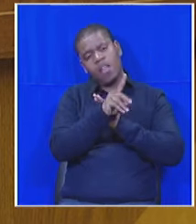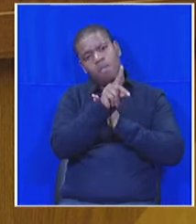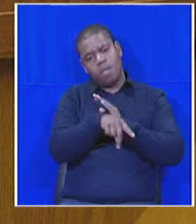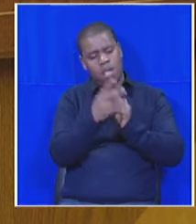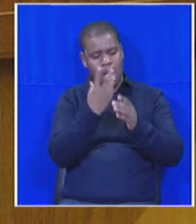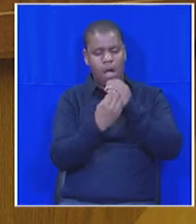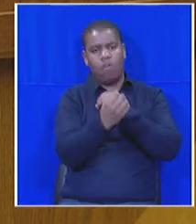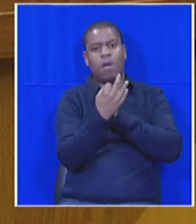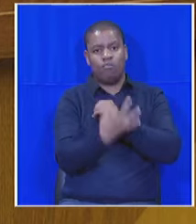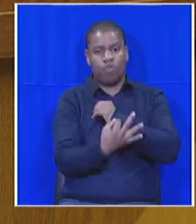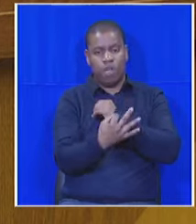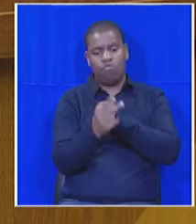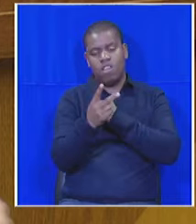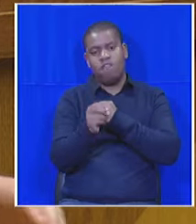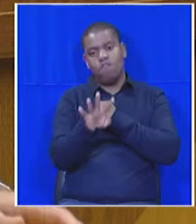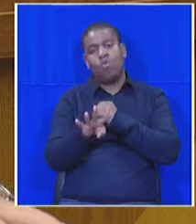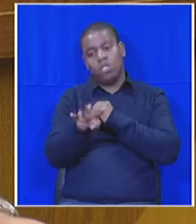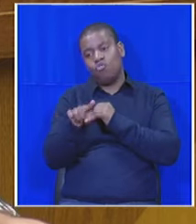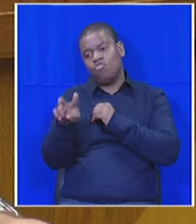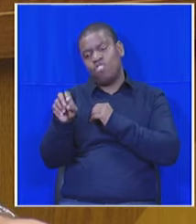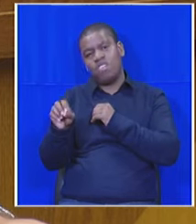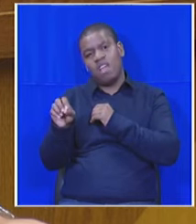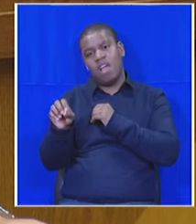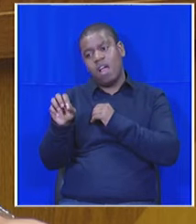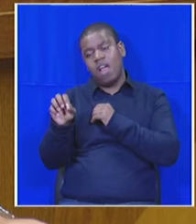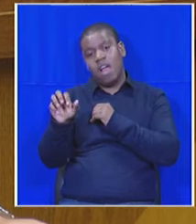of the 2014-2019 MTF